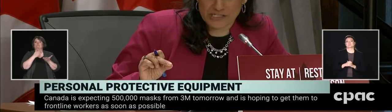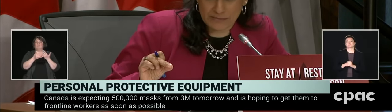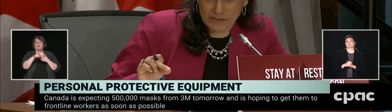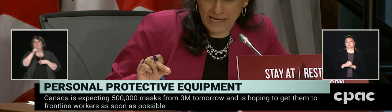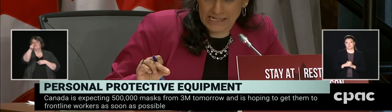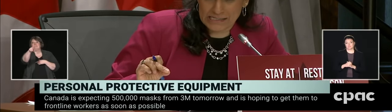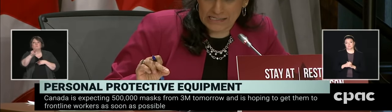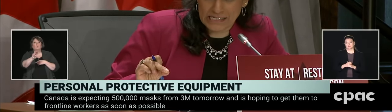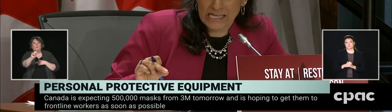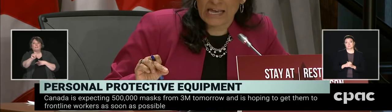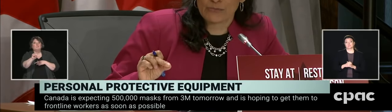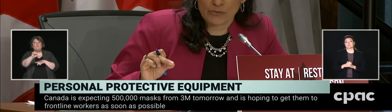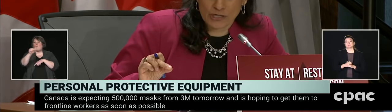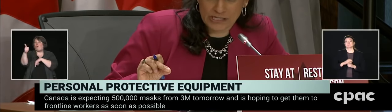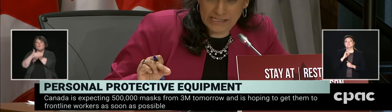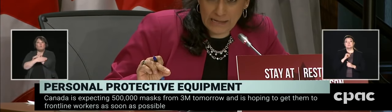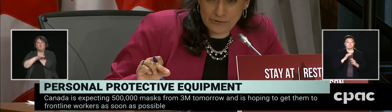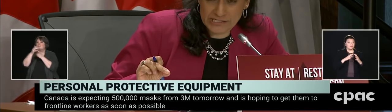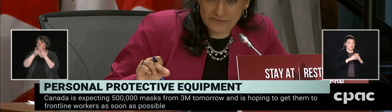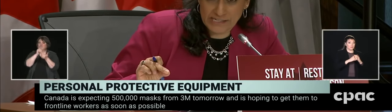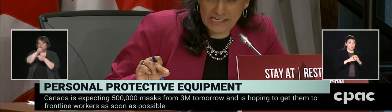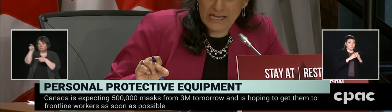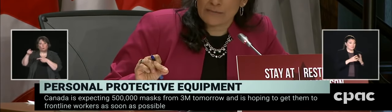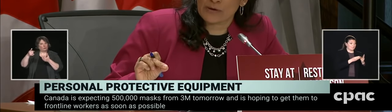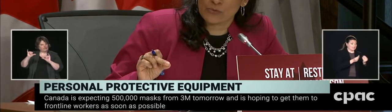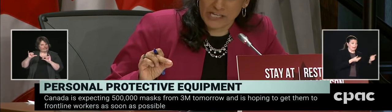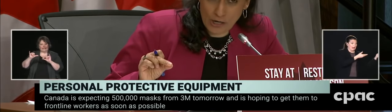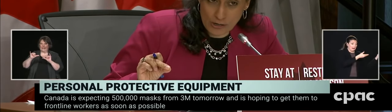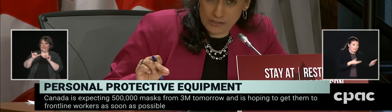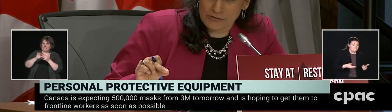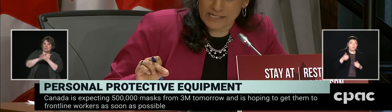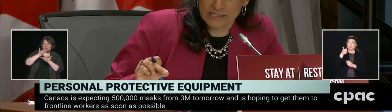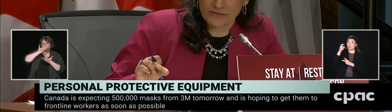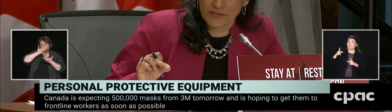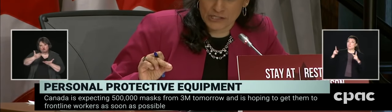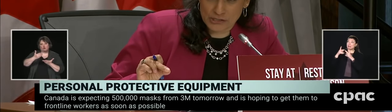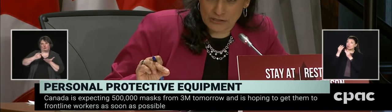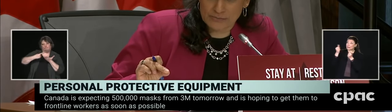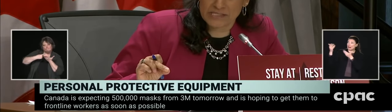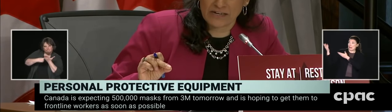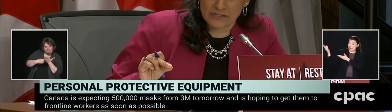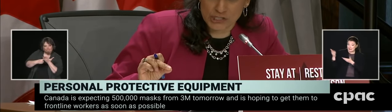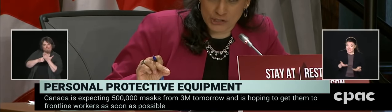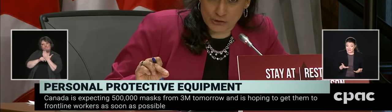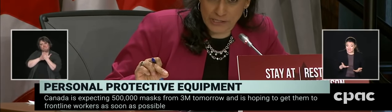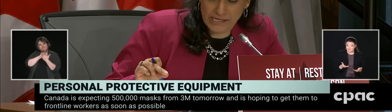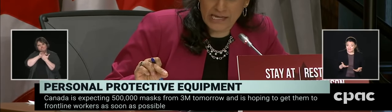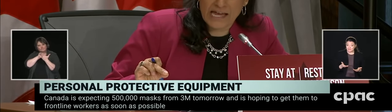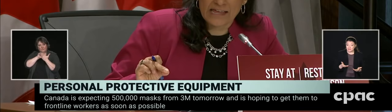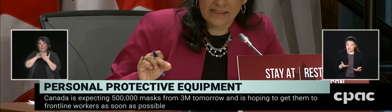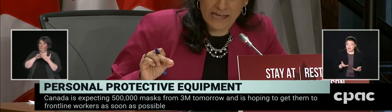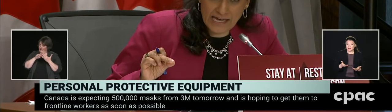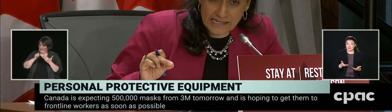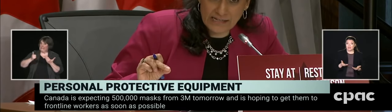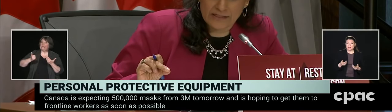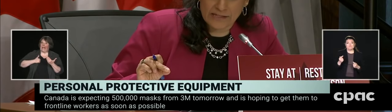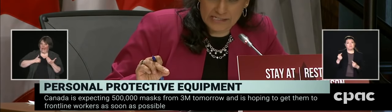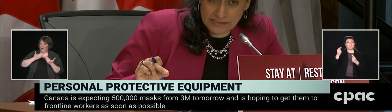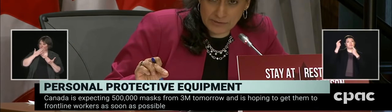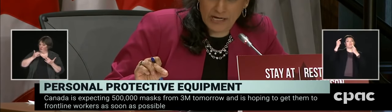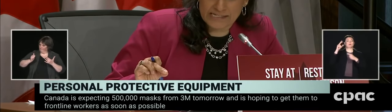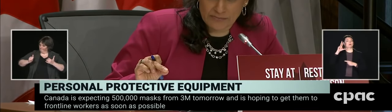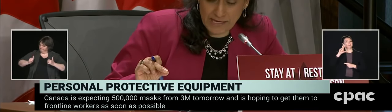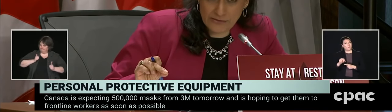we work diplomatically and we work collaboratively, but we are aggressive in terms of ensuring that